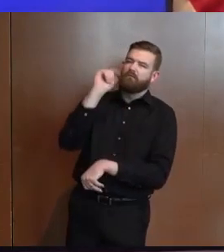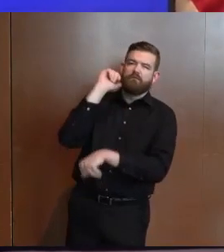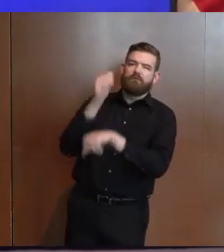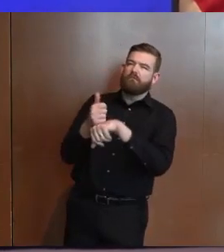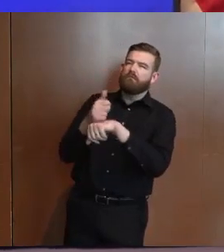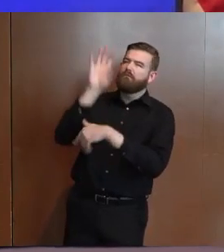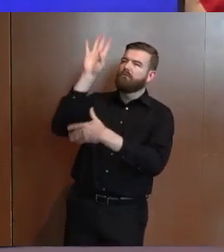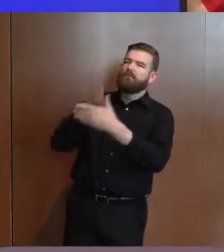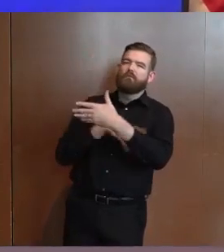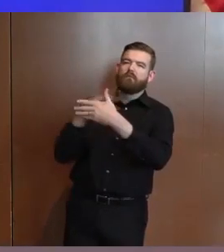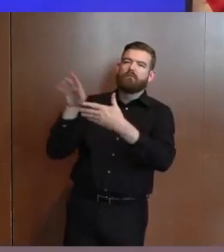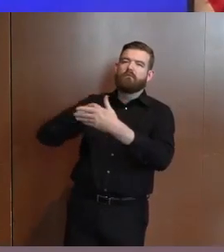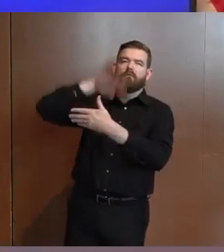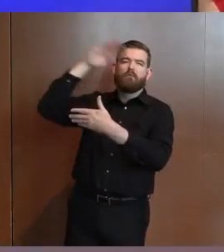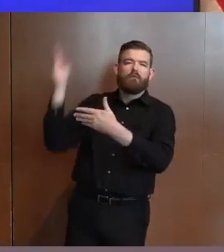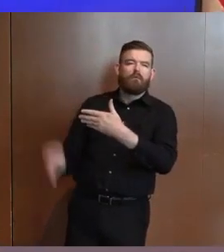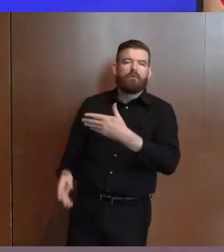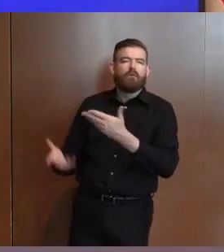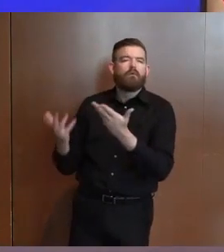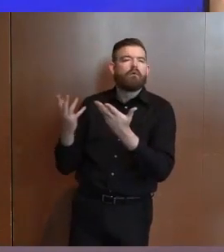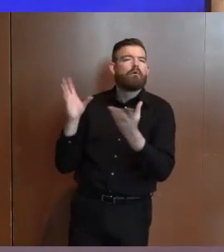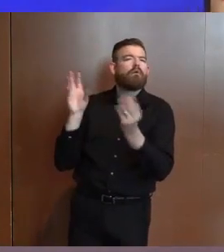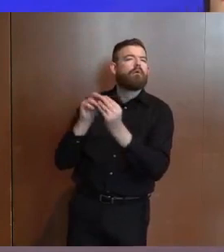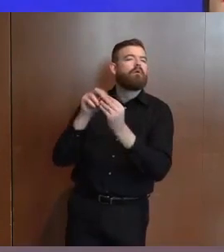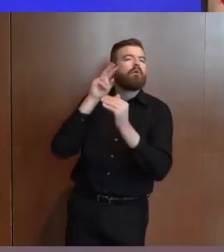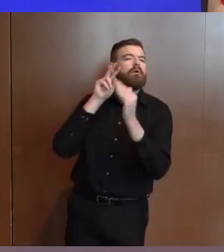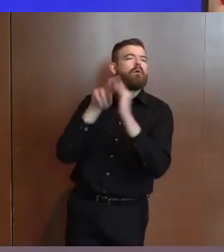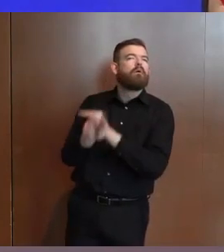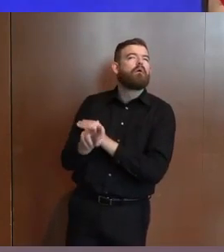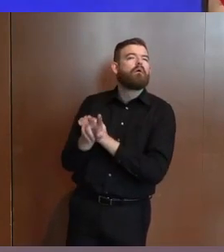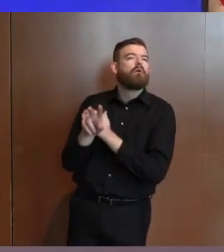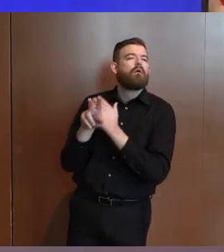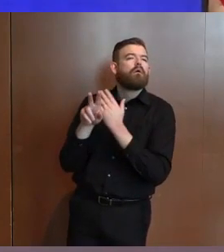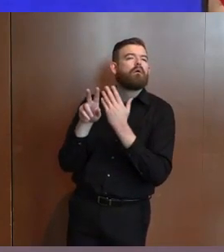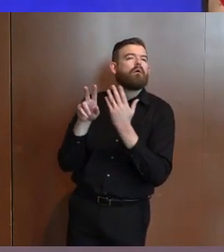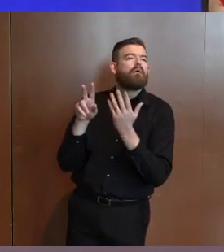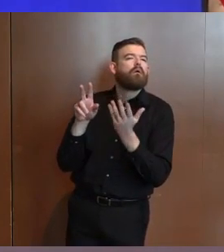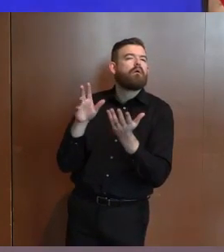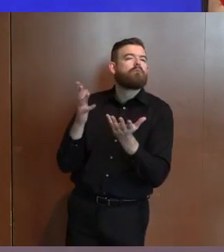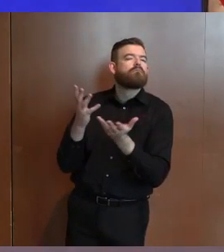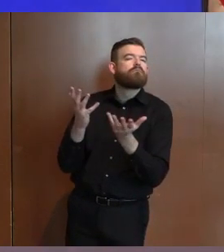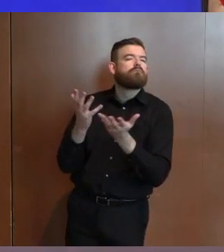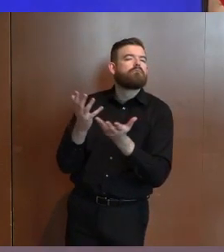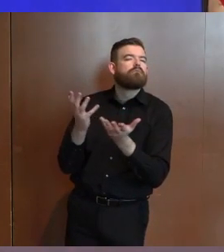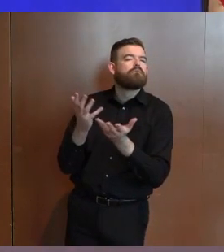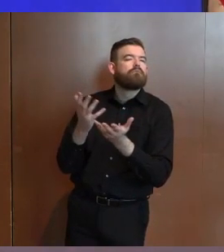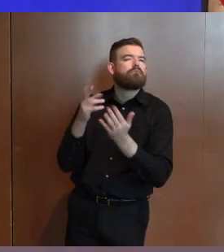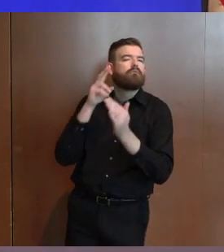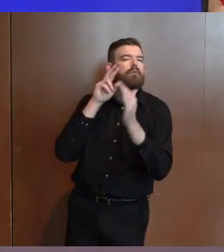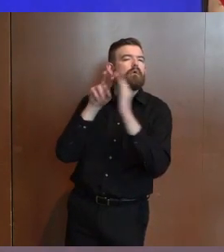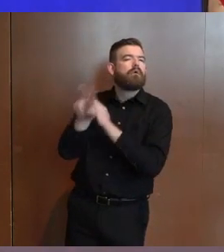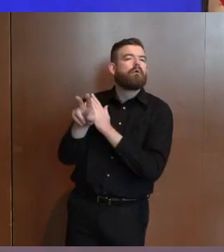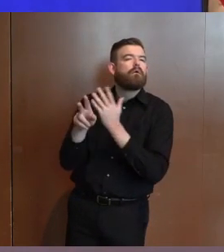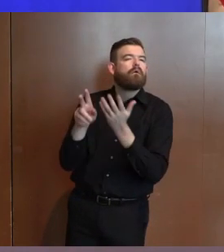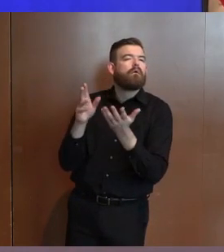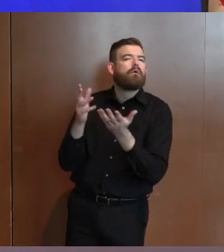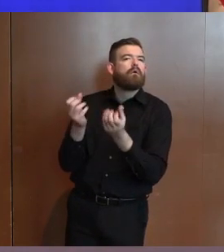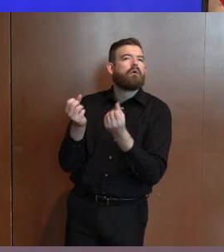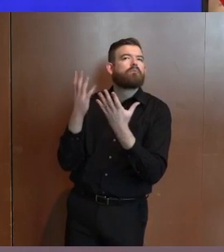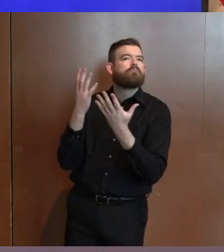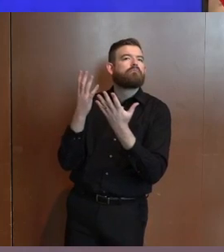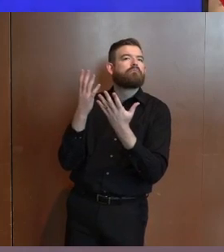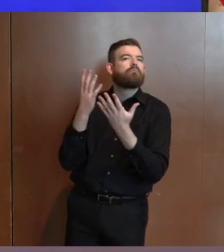of projected cases you're expecting in New Jersey, can we say? Again, we continue to use these charts. How many total of those need to be hospitalized, and